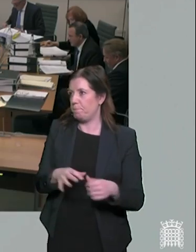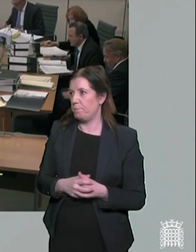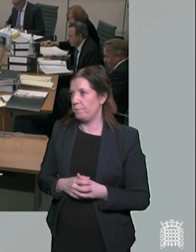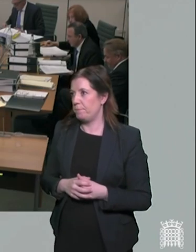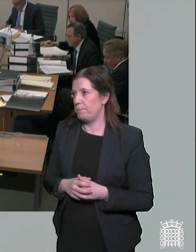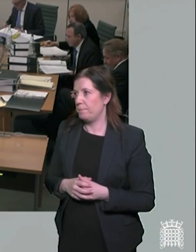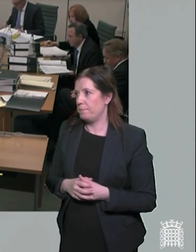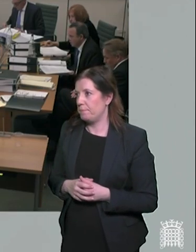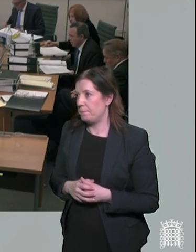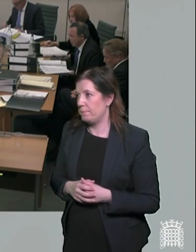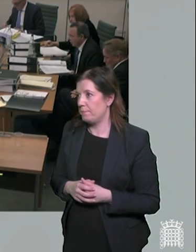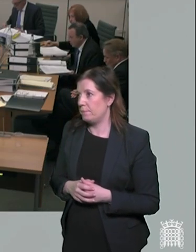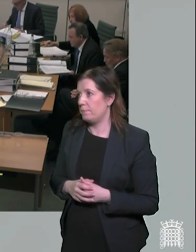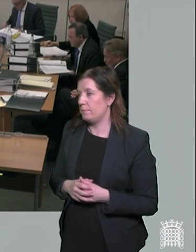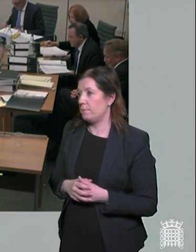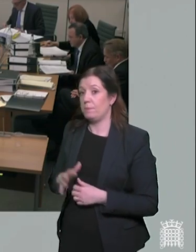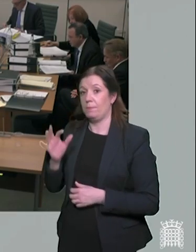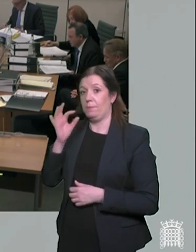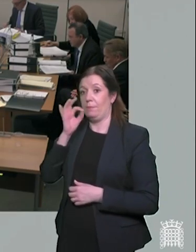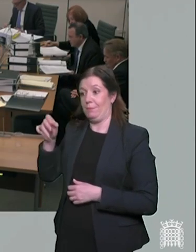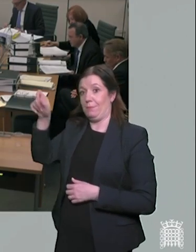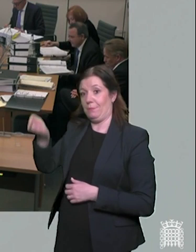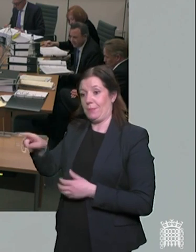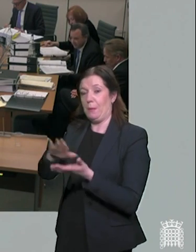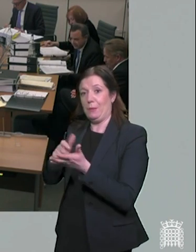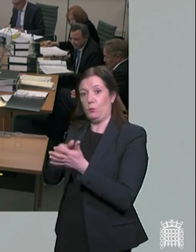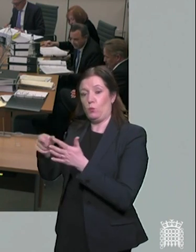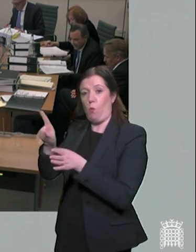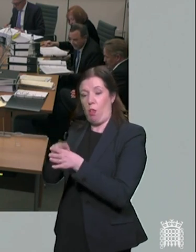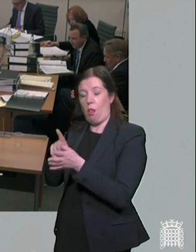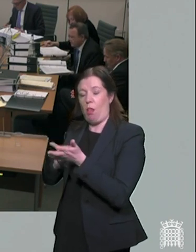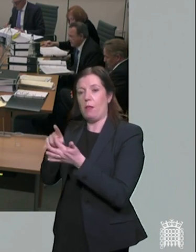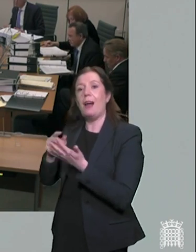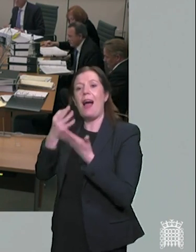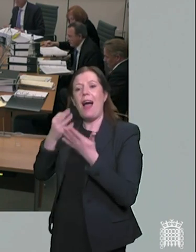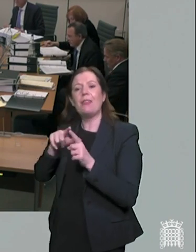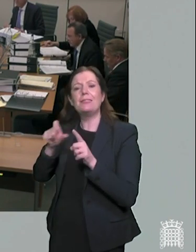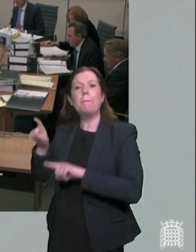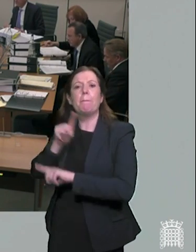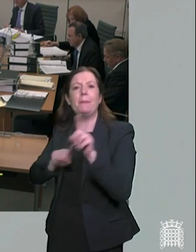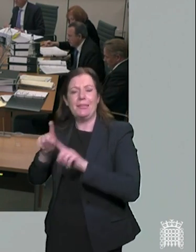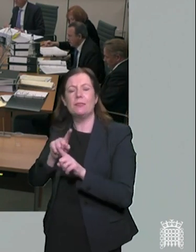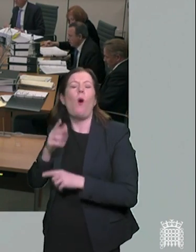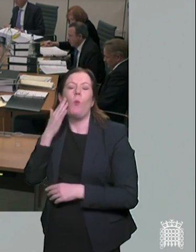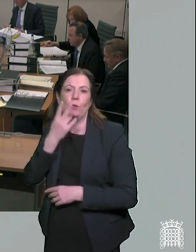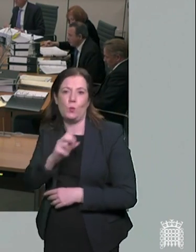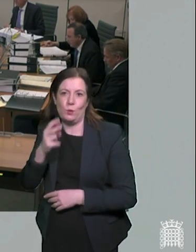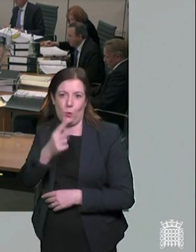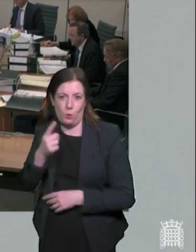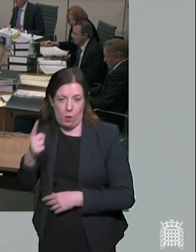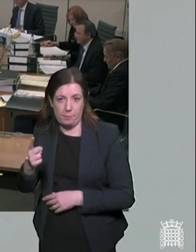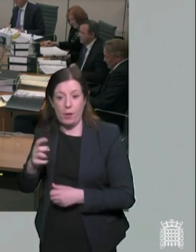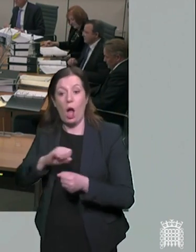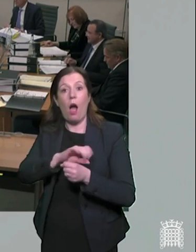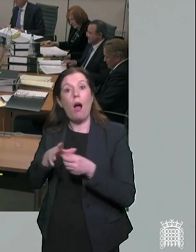Doyle is asked a question. Was there a discussion in this meeting, the meeting of the 8th of December 2021, whether